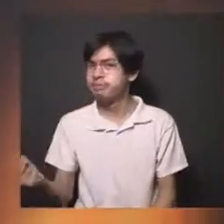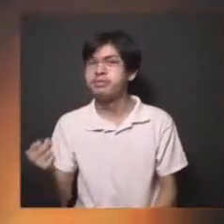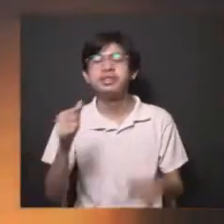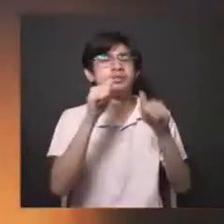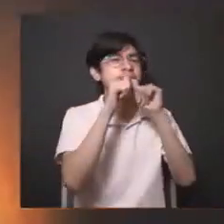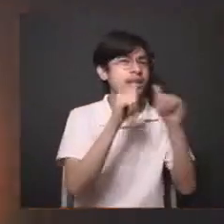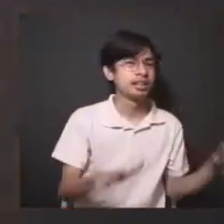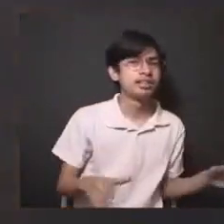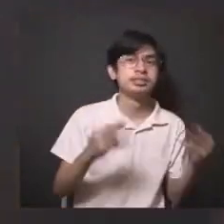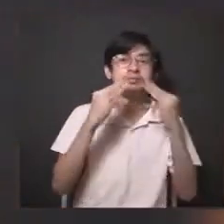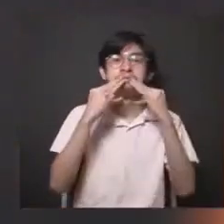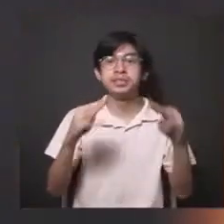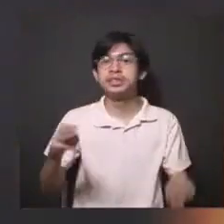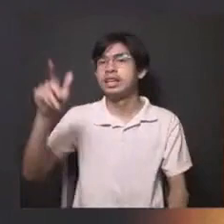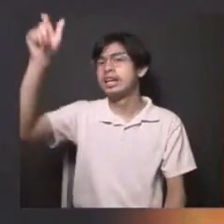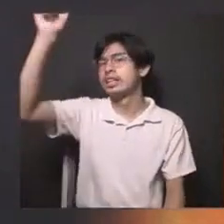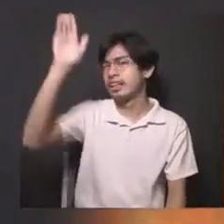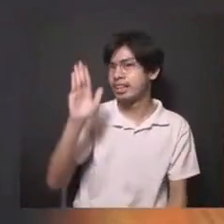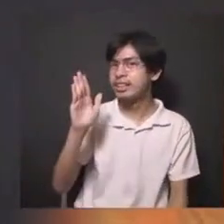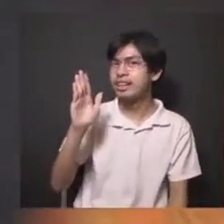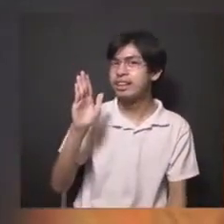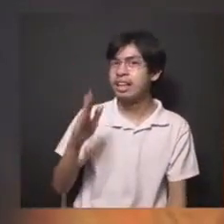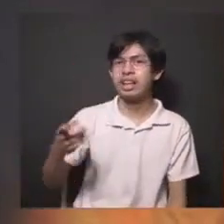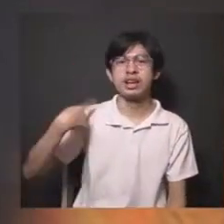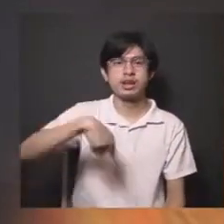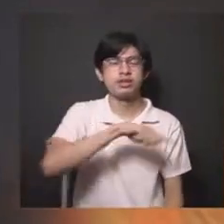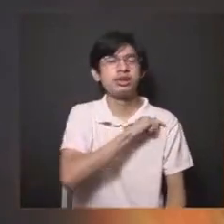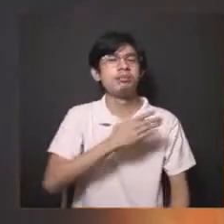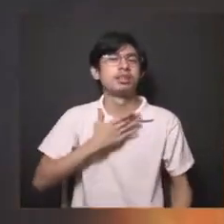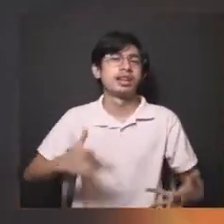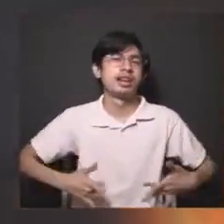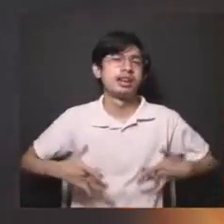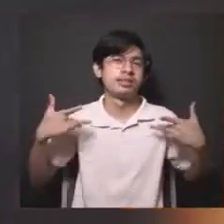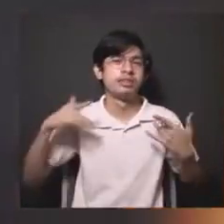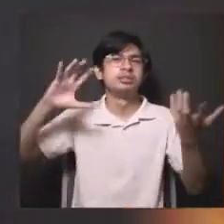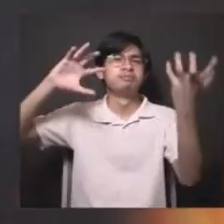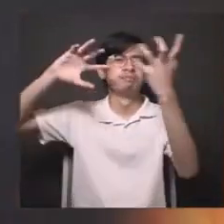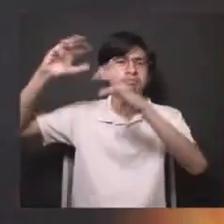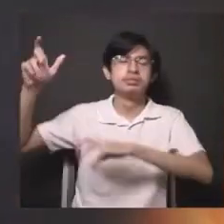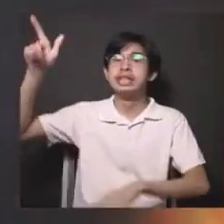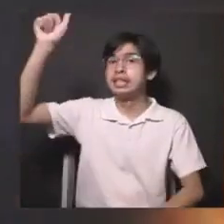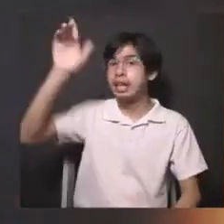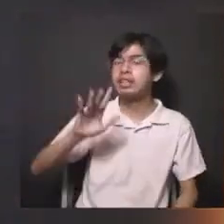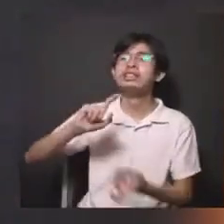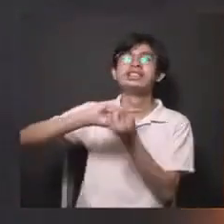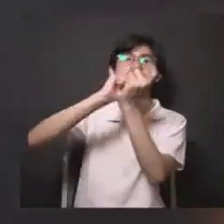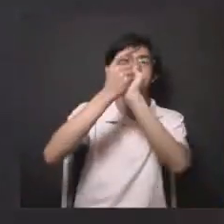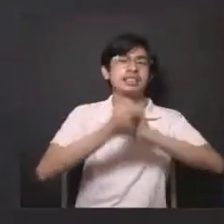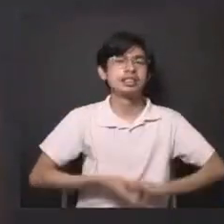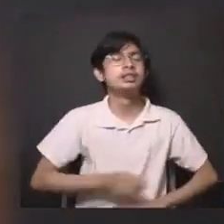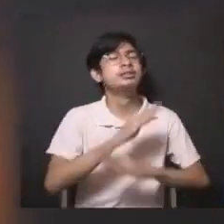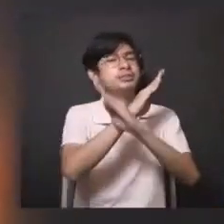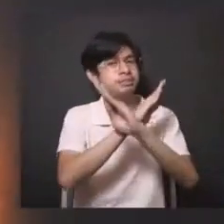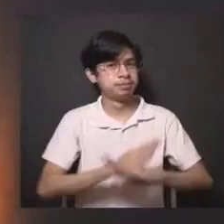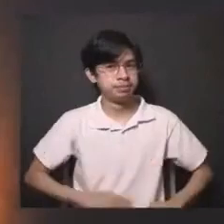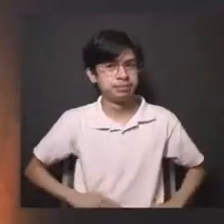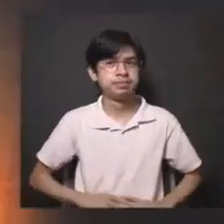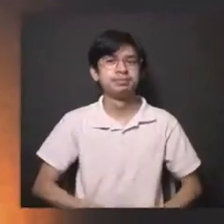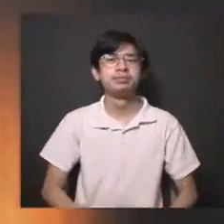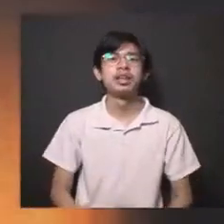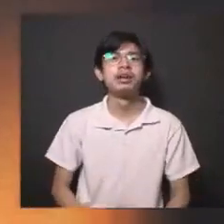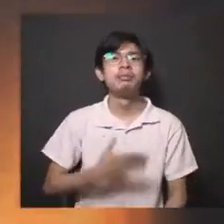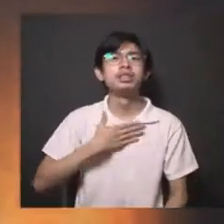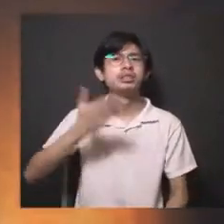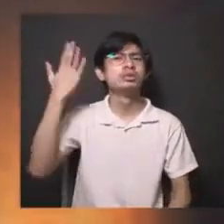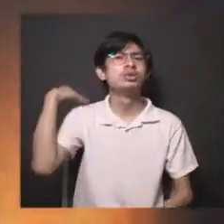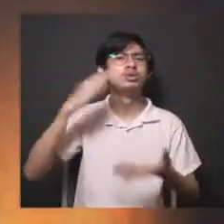turns curses into blessings. And hey, we started the story of Joseph last Sunday, talking about his life, and this